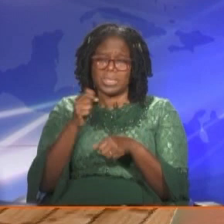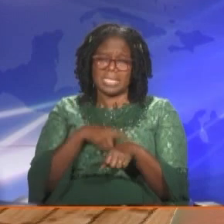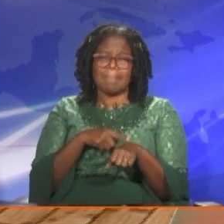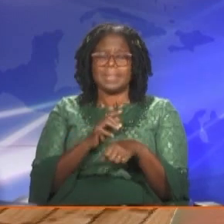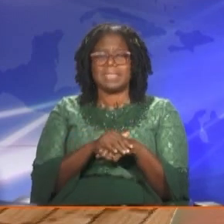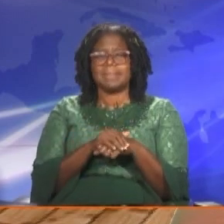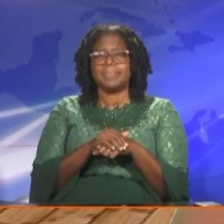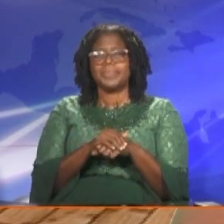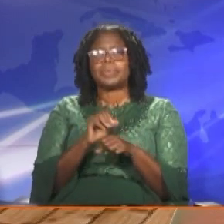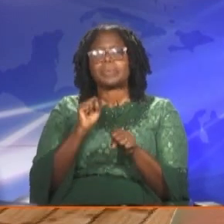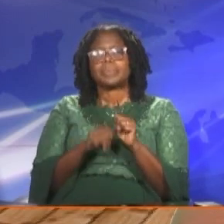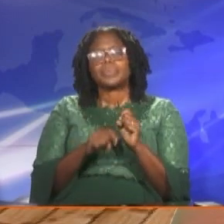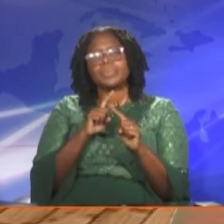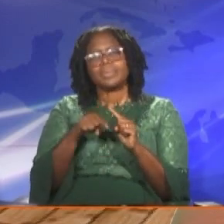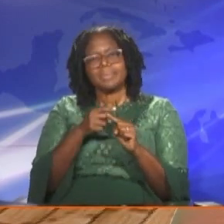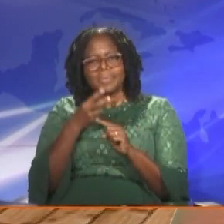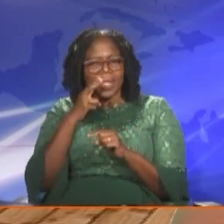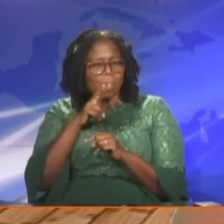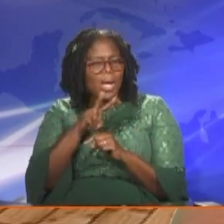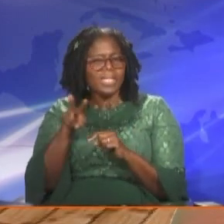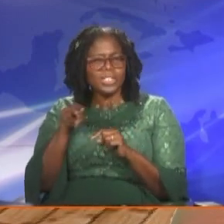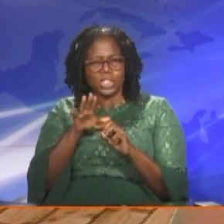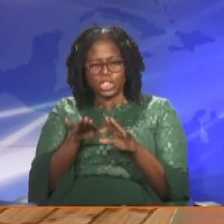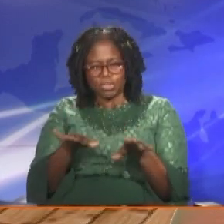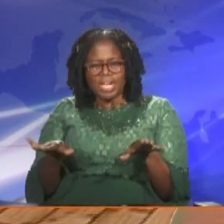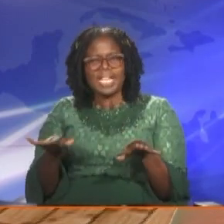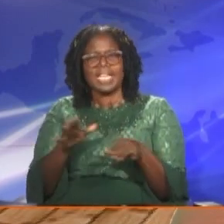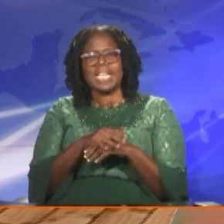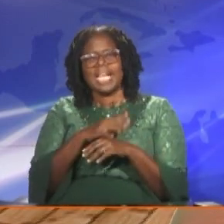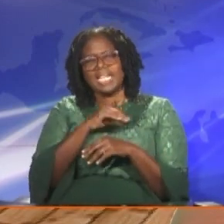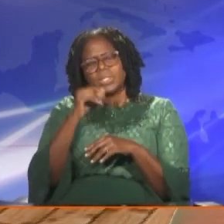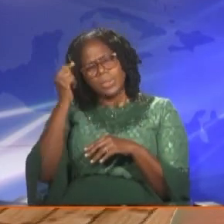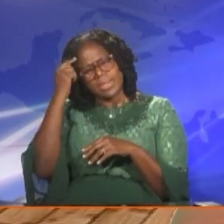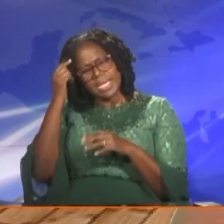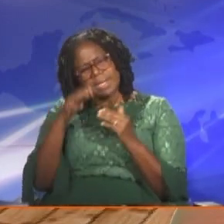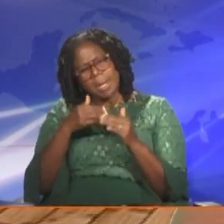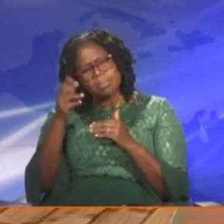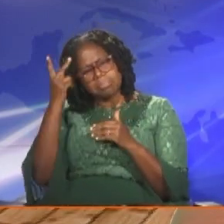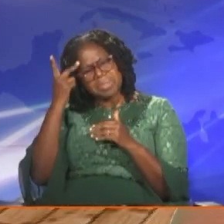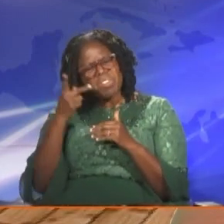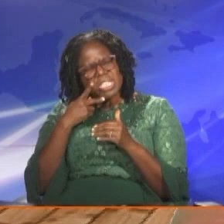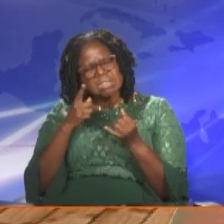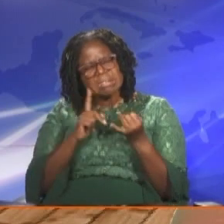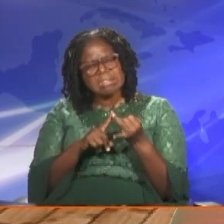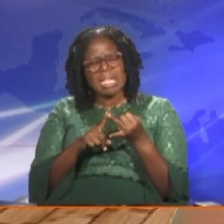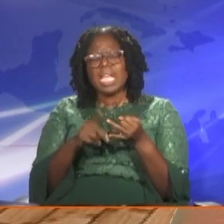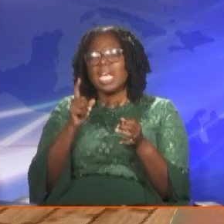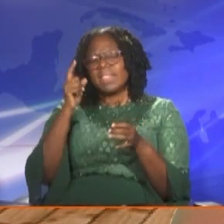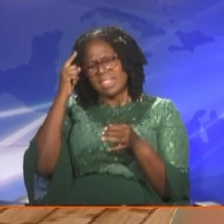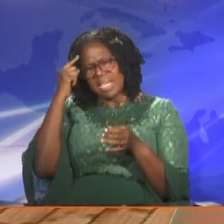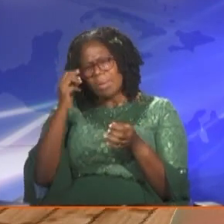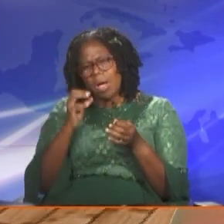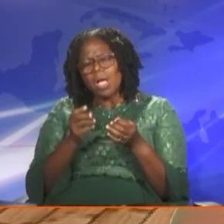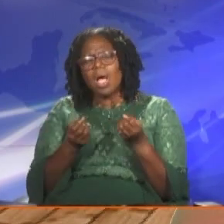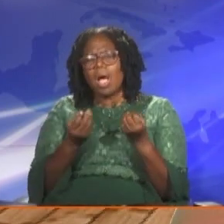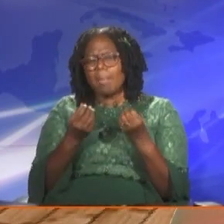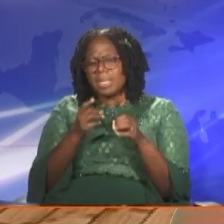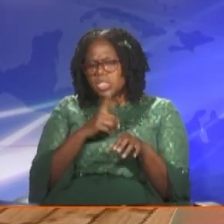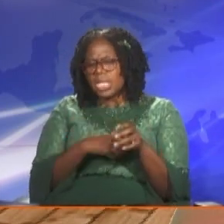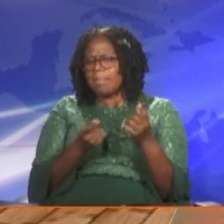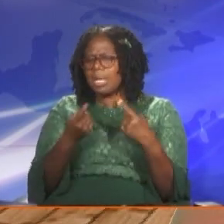at children in terms of their appearance, in terms of their performance is one. Attendance is another.